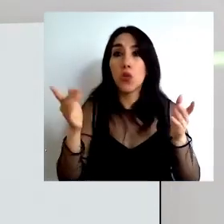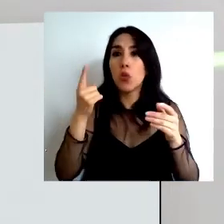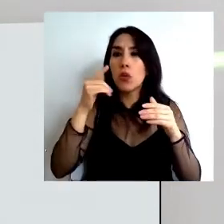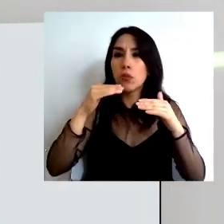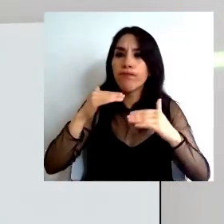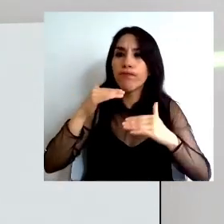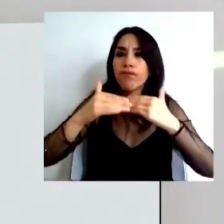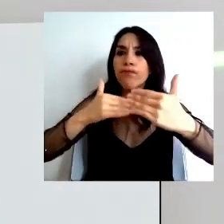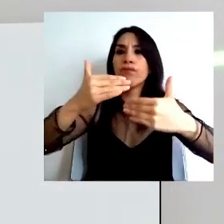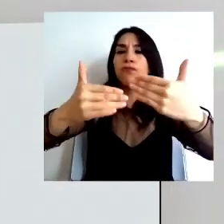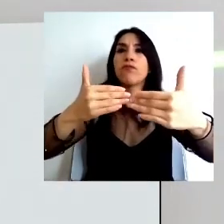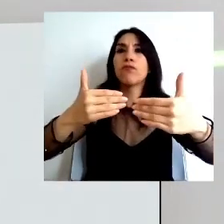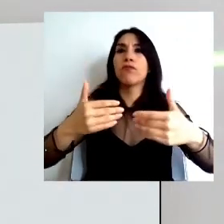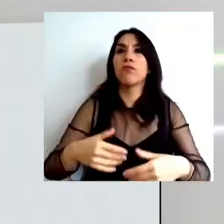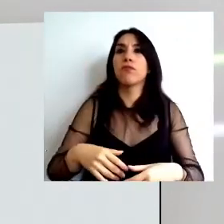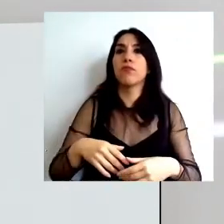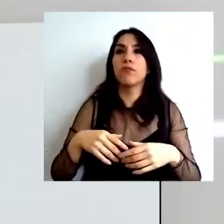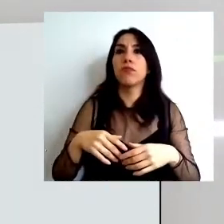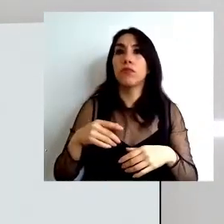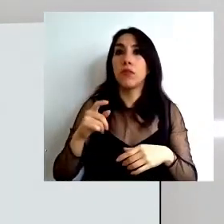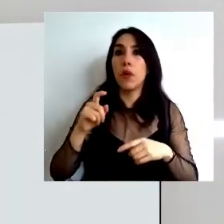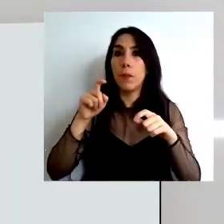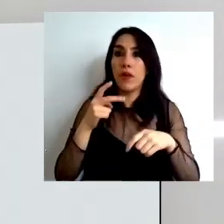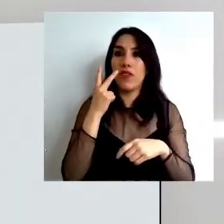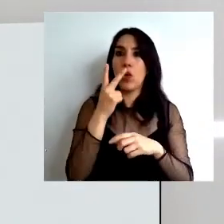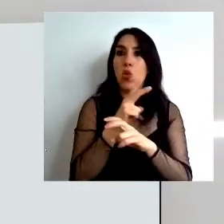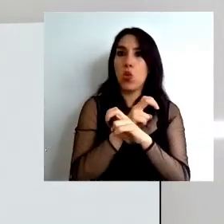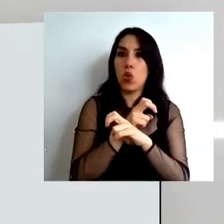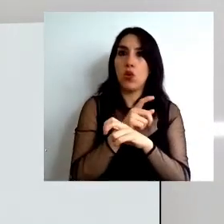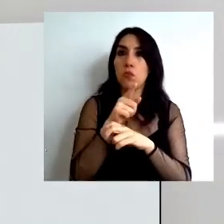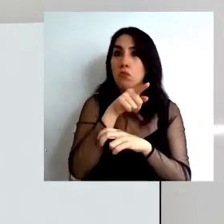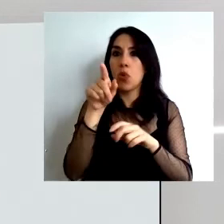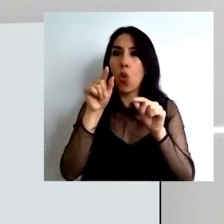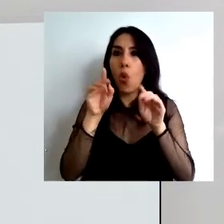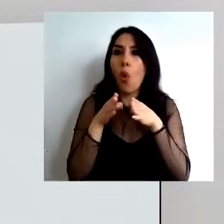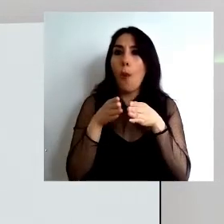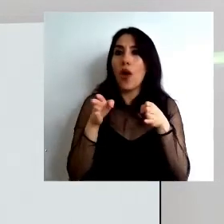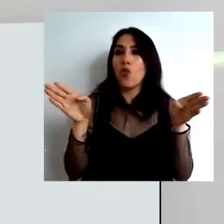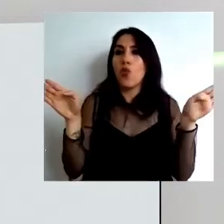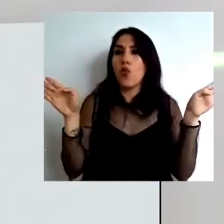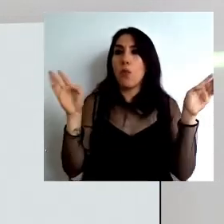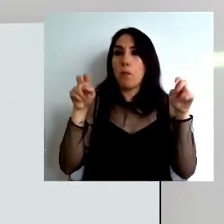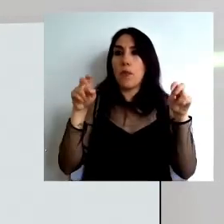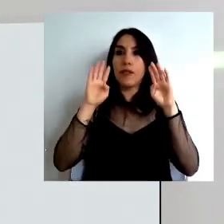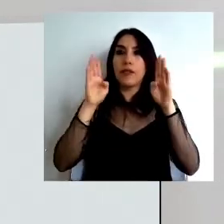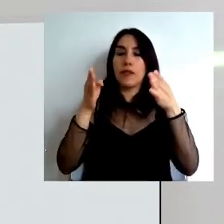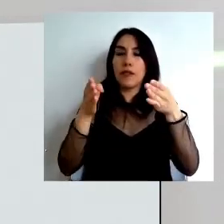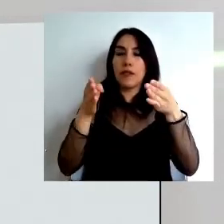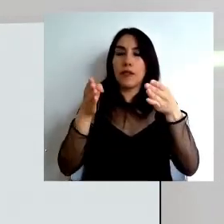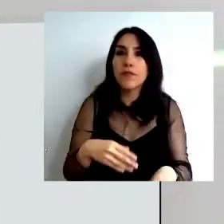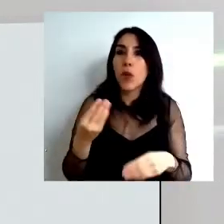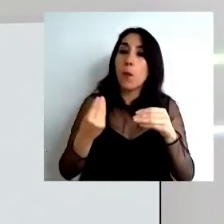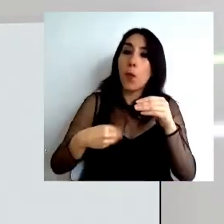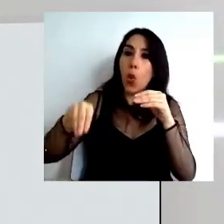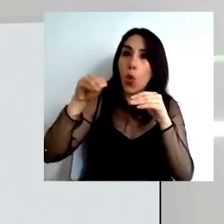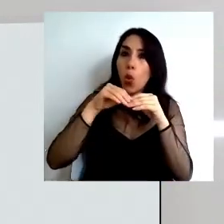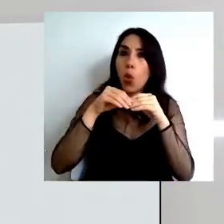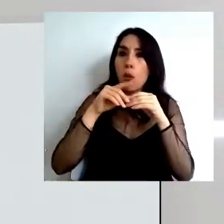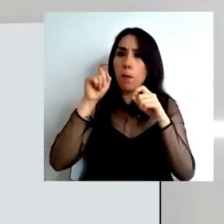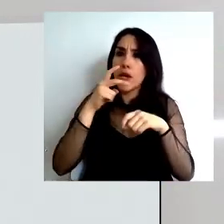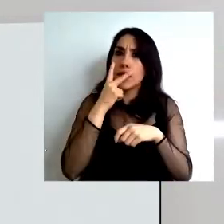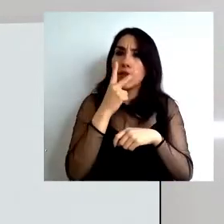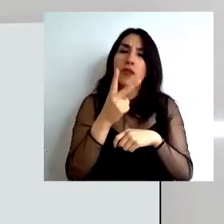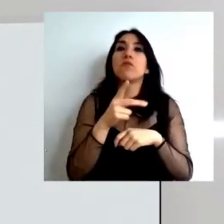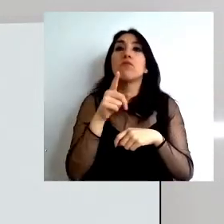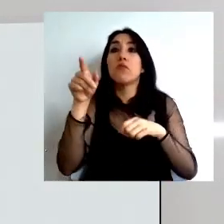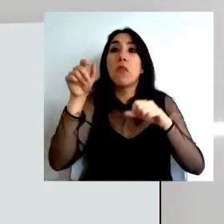approach and in new countries. Can mm-hmm. you explain a bit more which scaling, coming back to the kind of questions I was raising, you know, how did you decide within